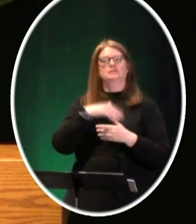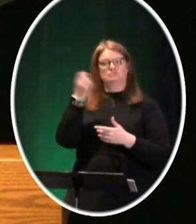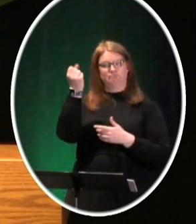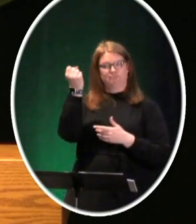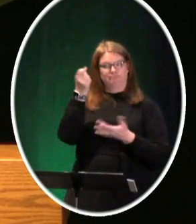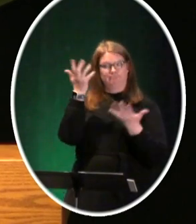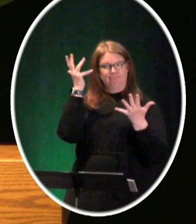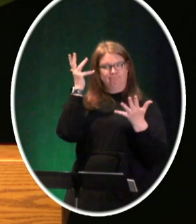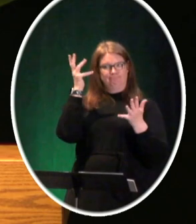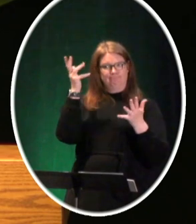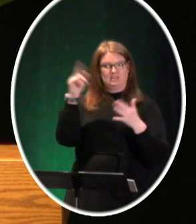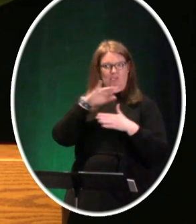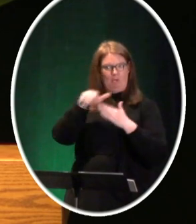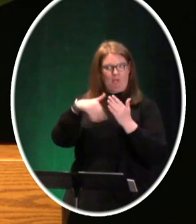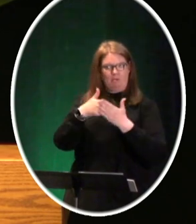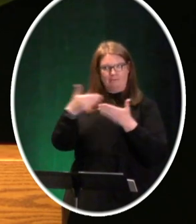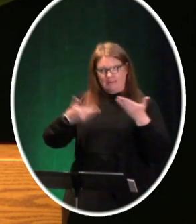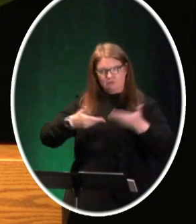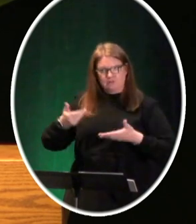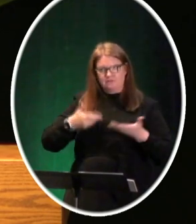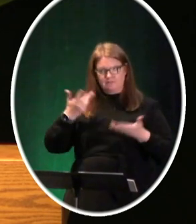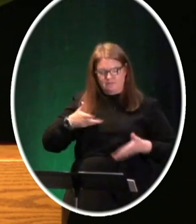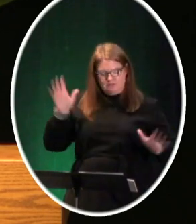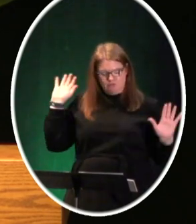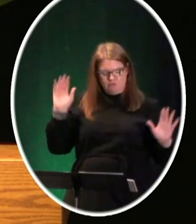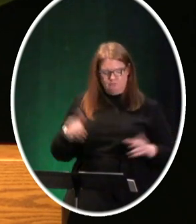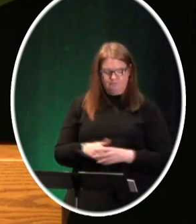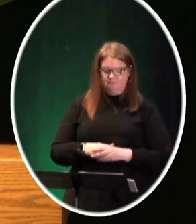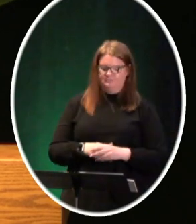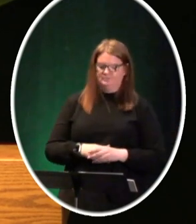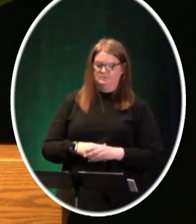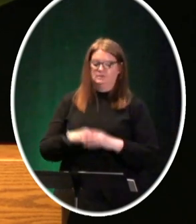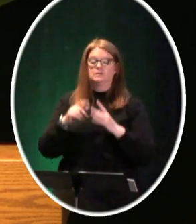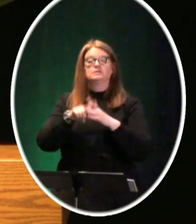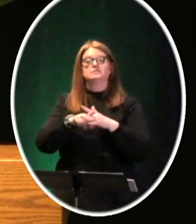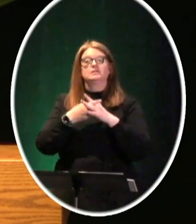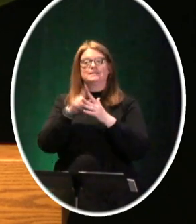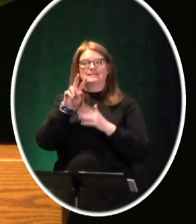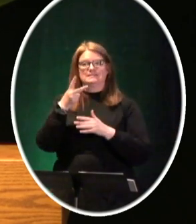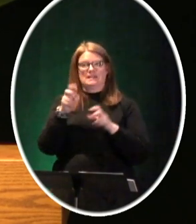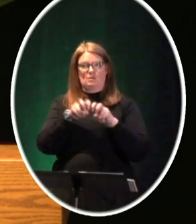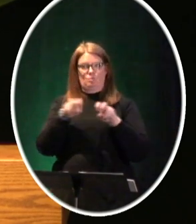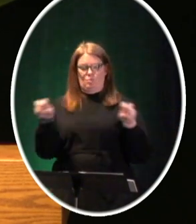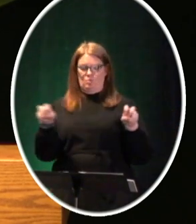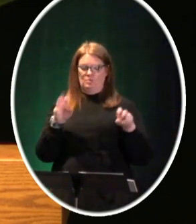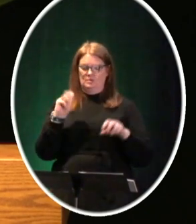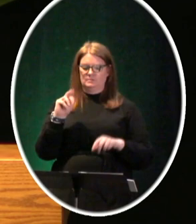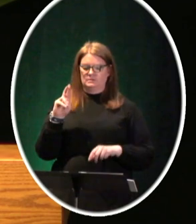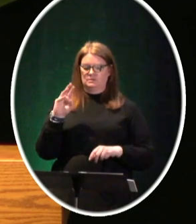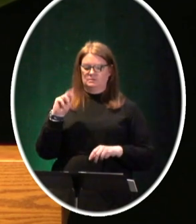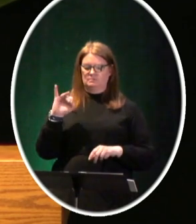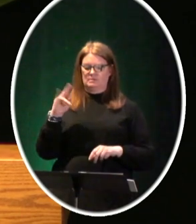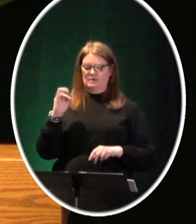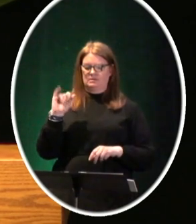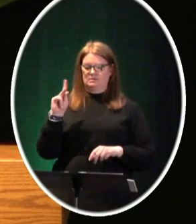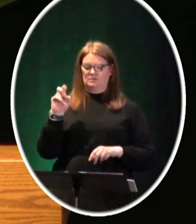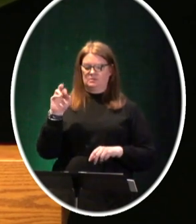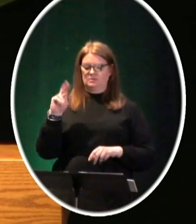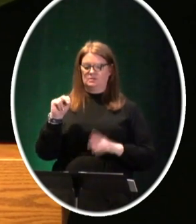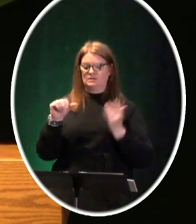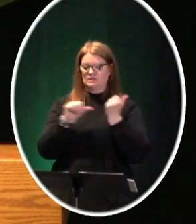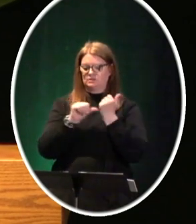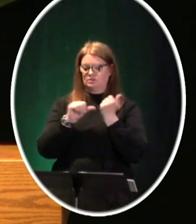the entire stage party has been announced. So beginning our second row, Mr. Michael Kern, Associate Professor